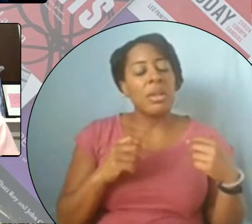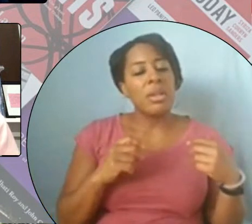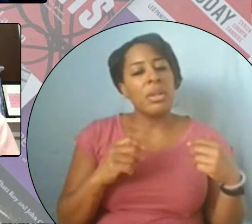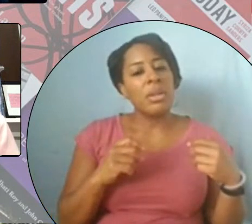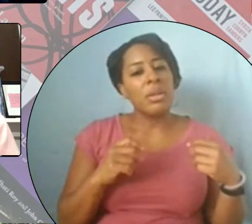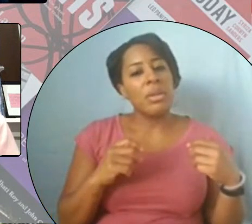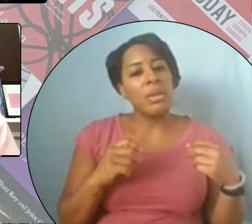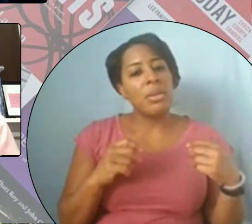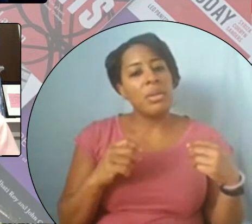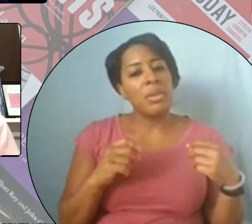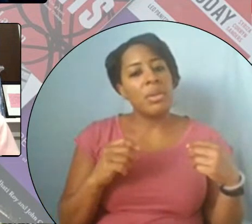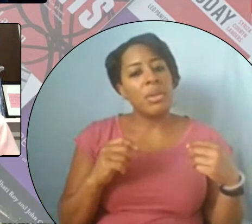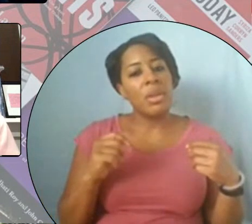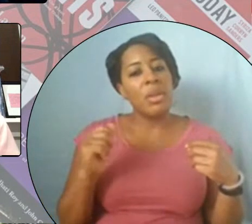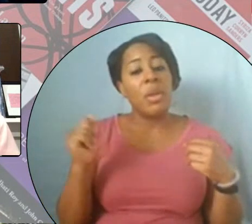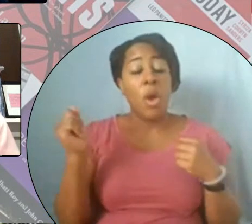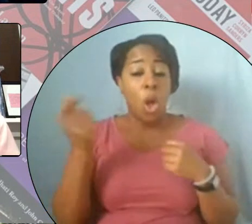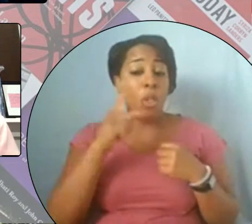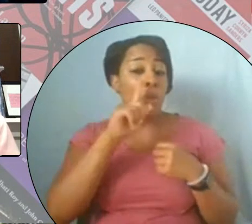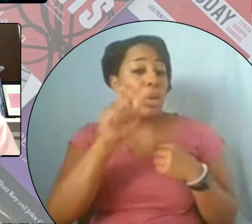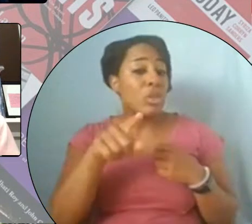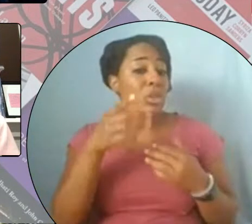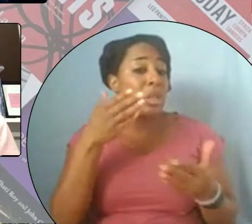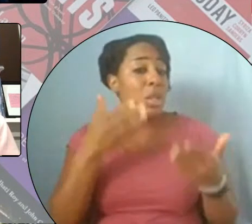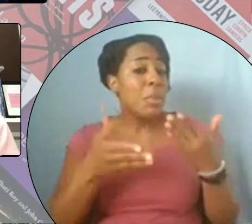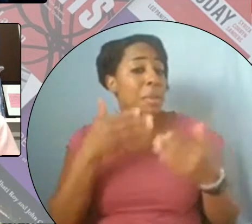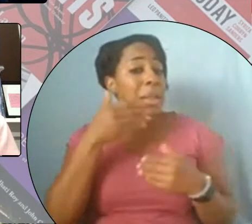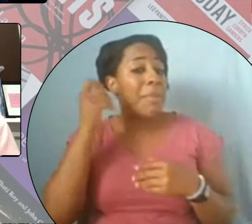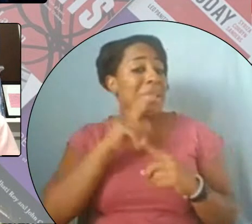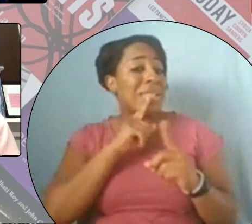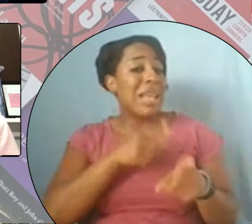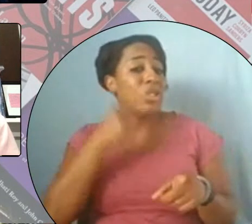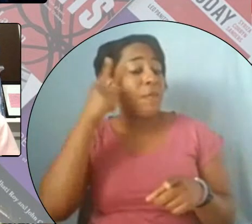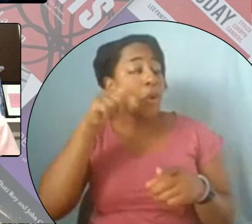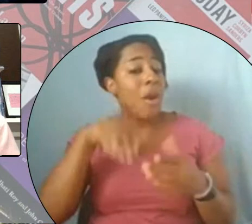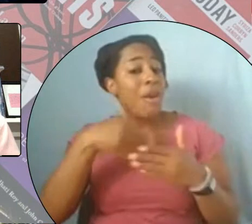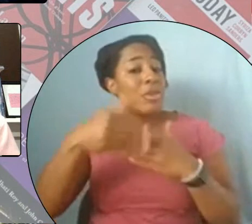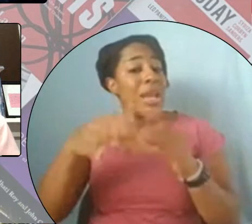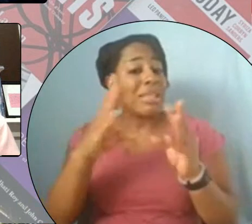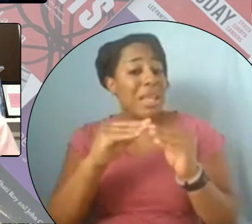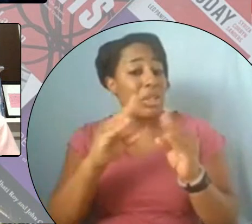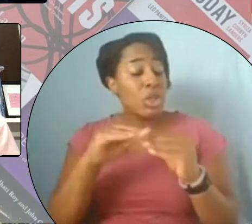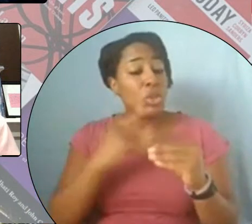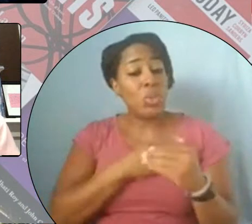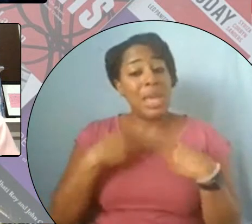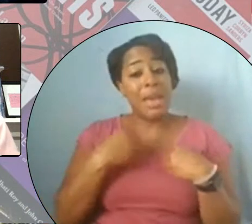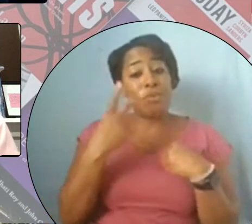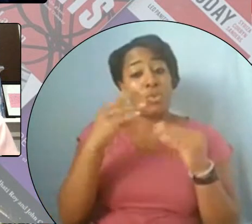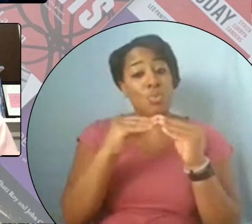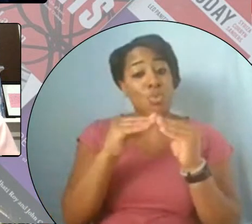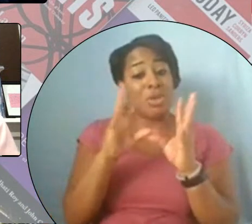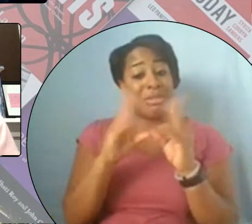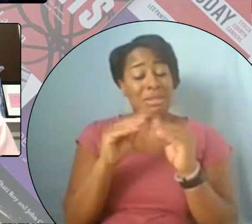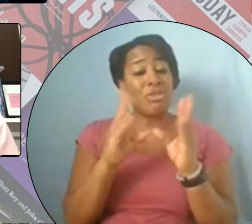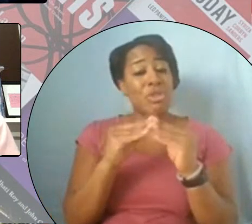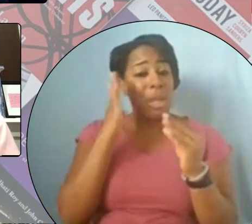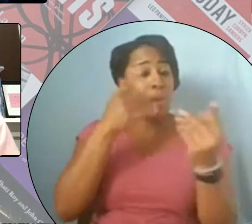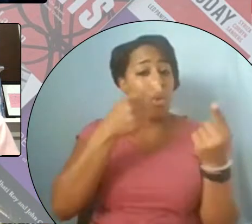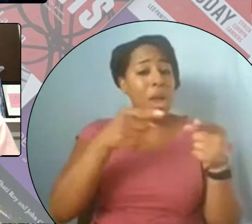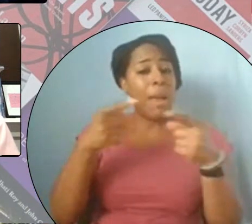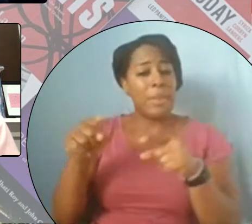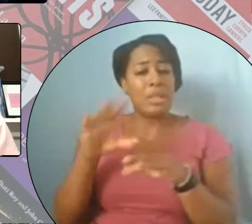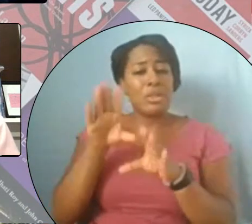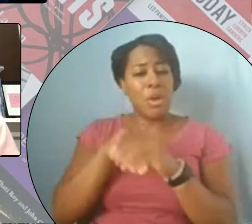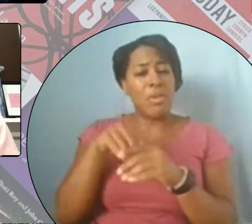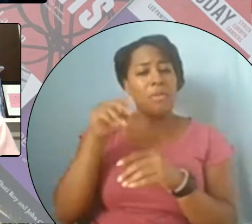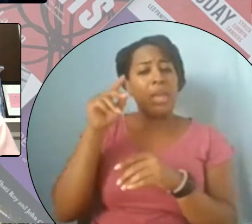are probably best answered for our next sessions. We have 2 more sessions to go as part of this political series,